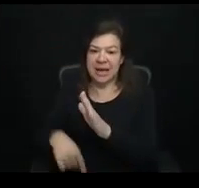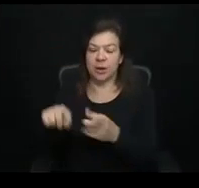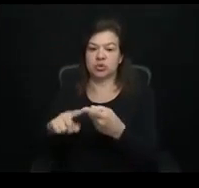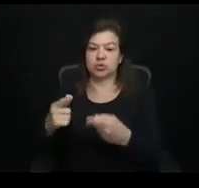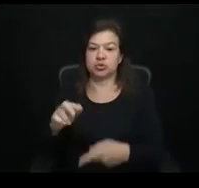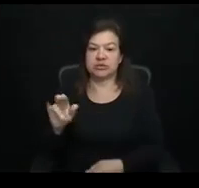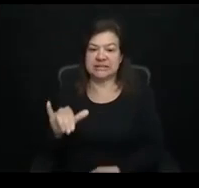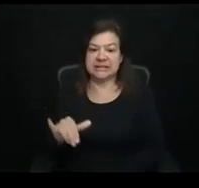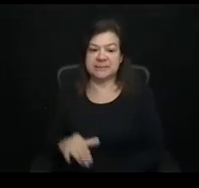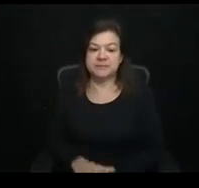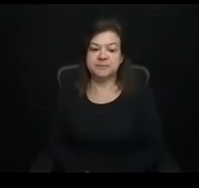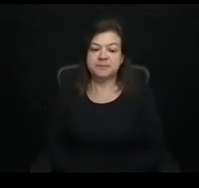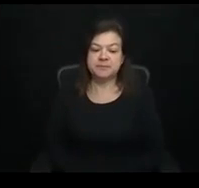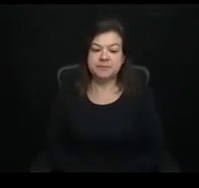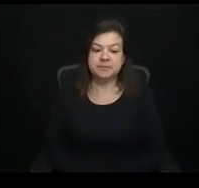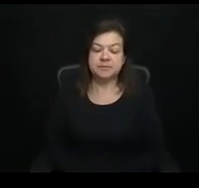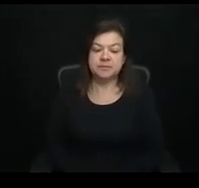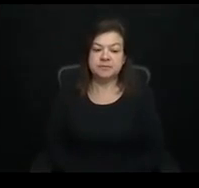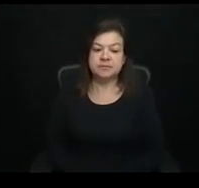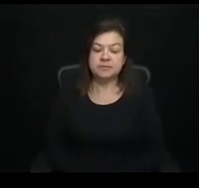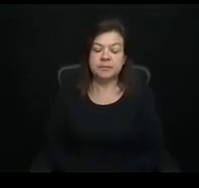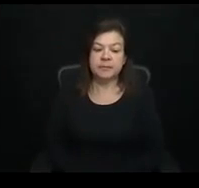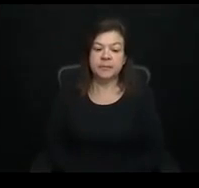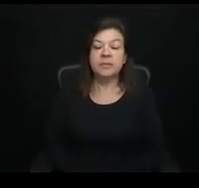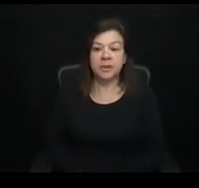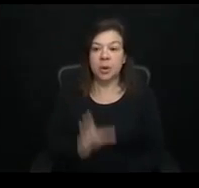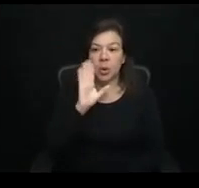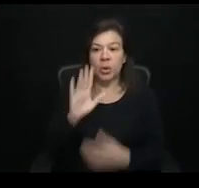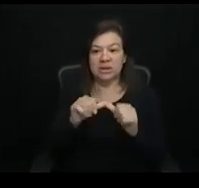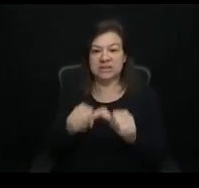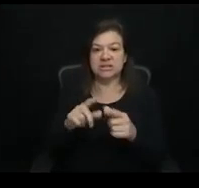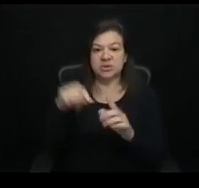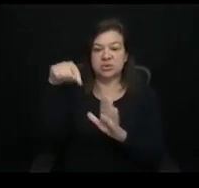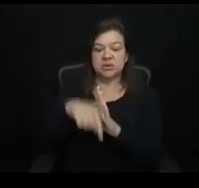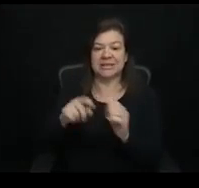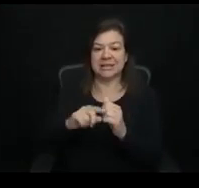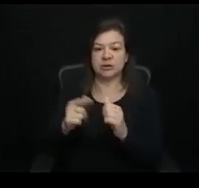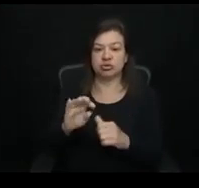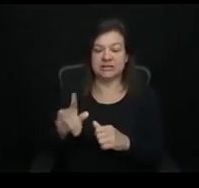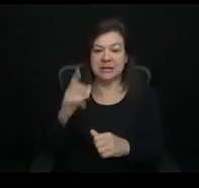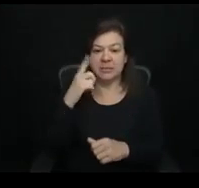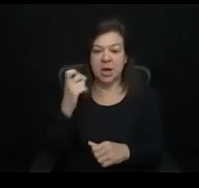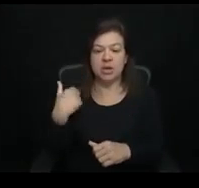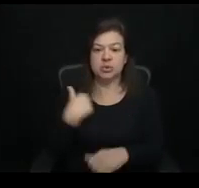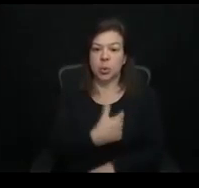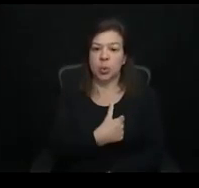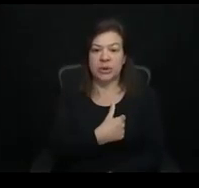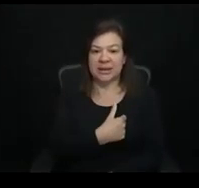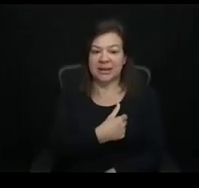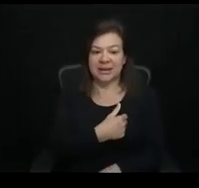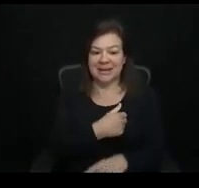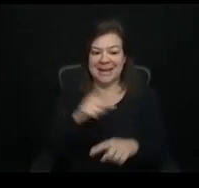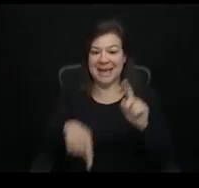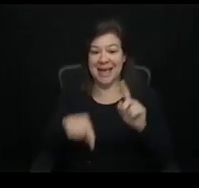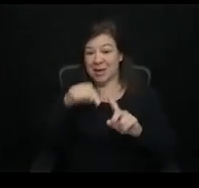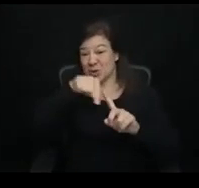Need that? Okay. It'll continue to drop down into Grizzly more than likely because we can't not follow it down in there and put out